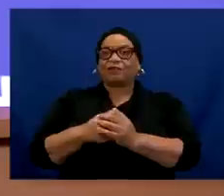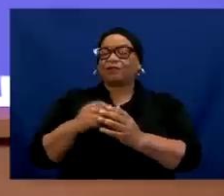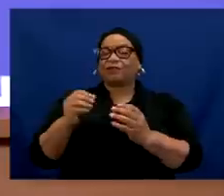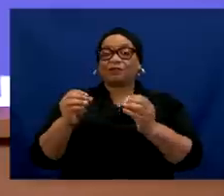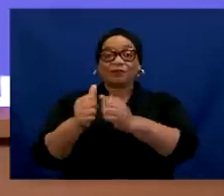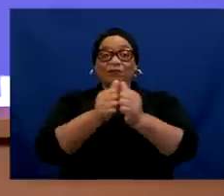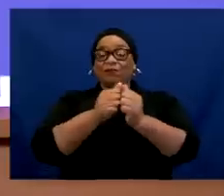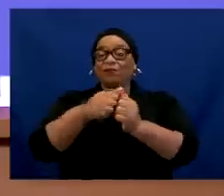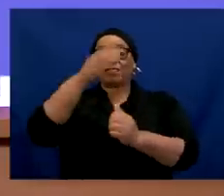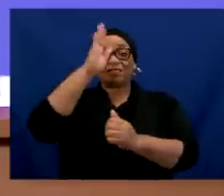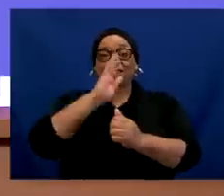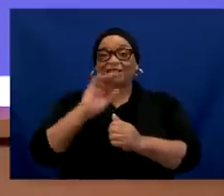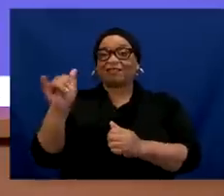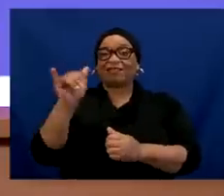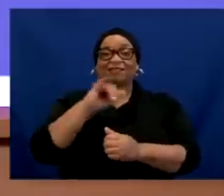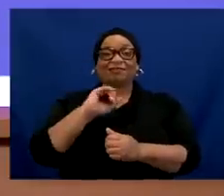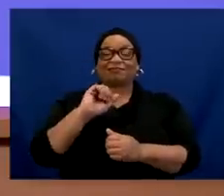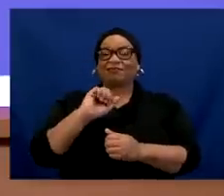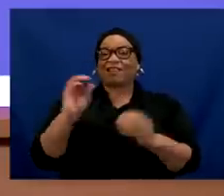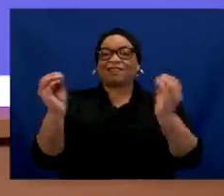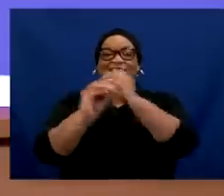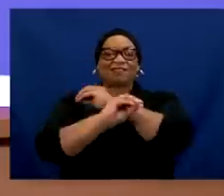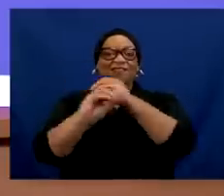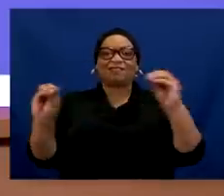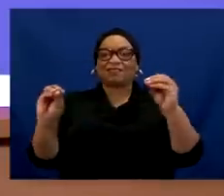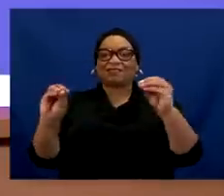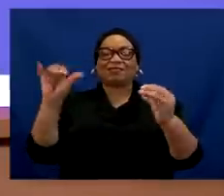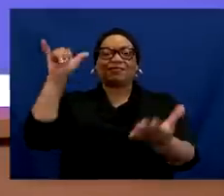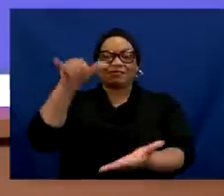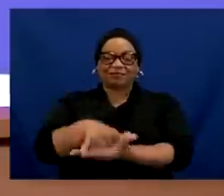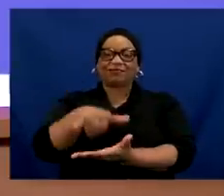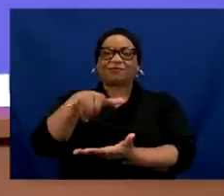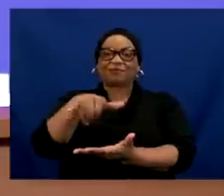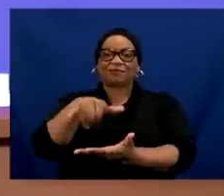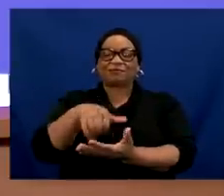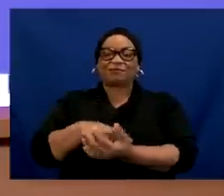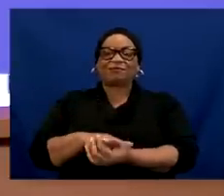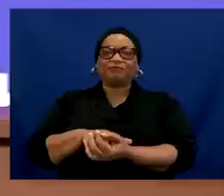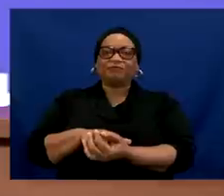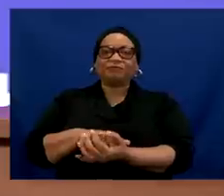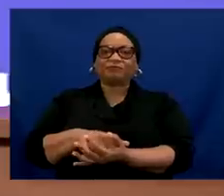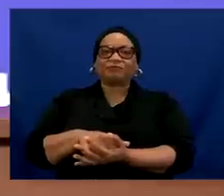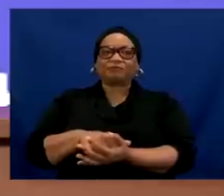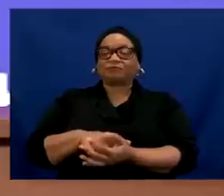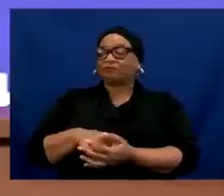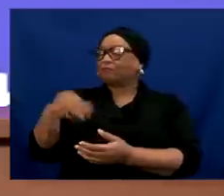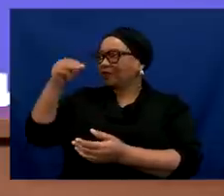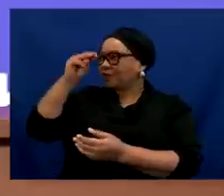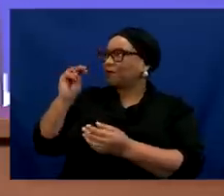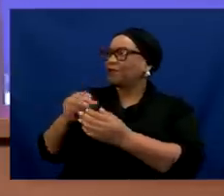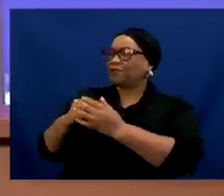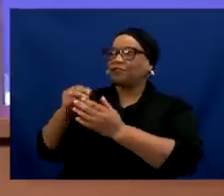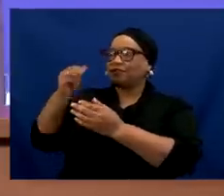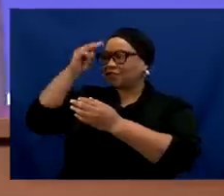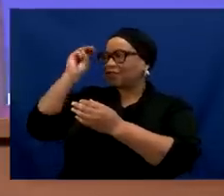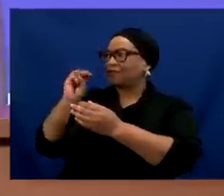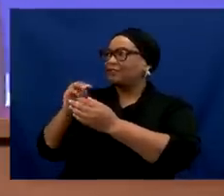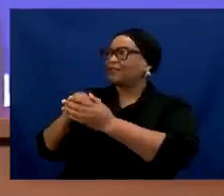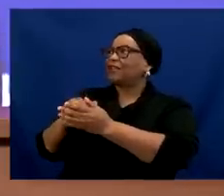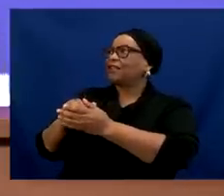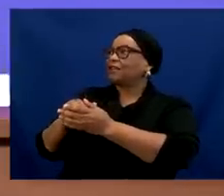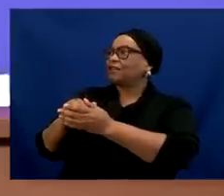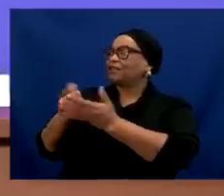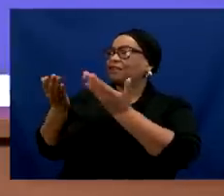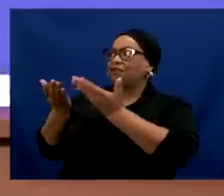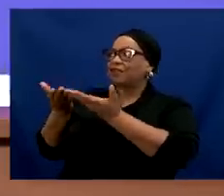God nothing shall be impossible. And Mary said, Behold, the